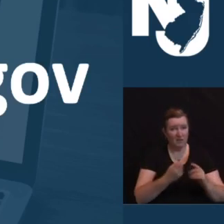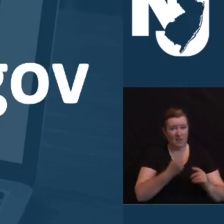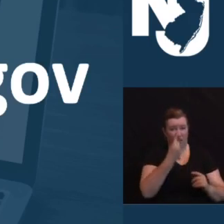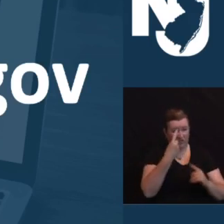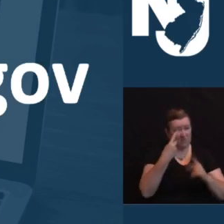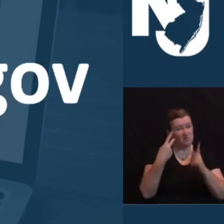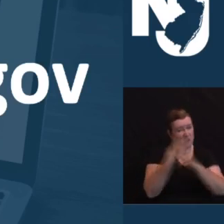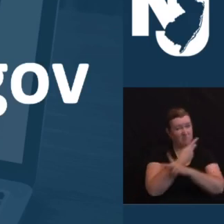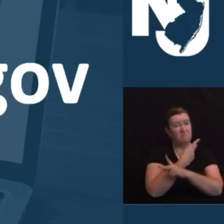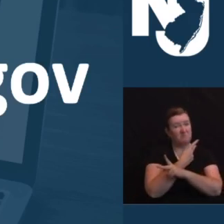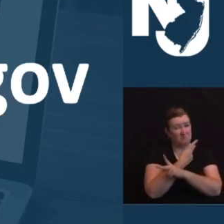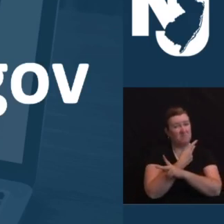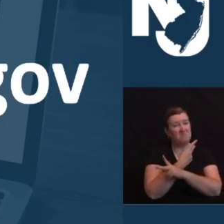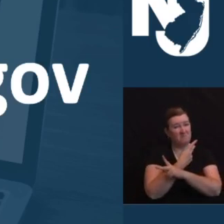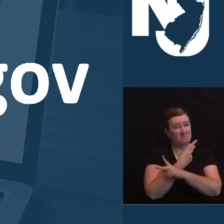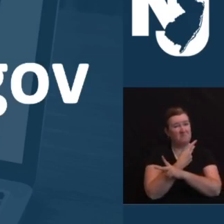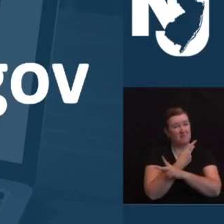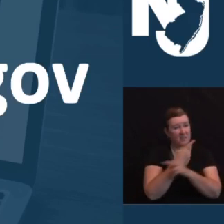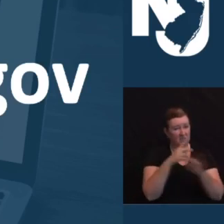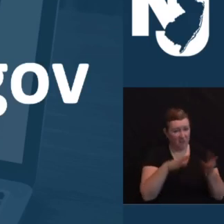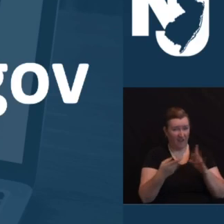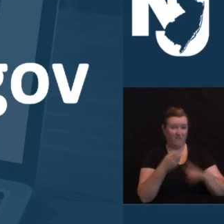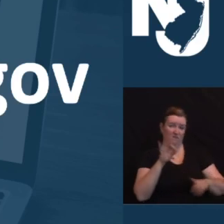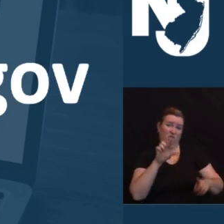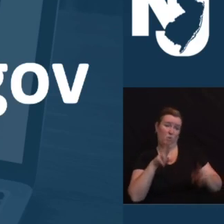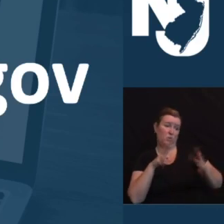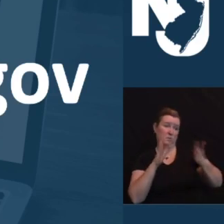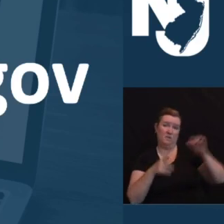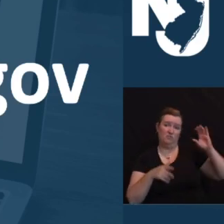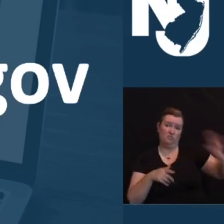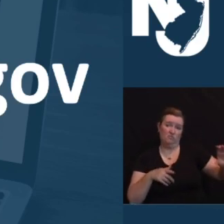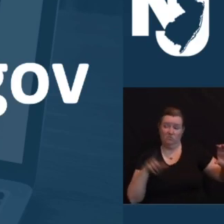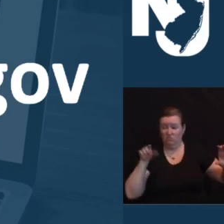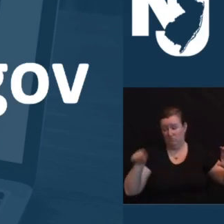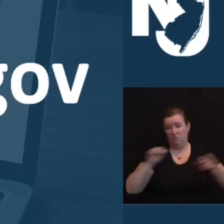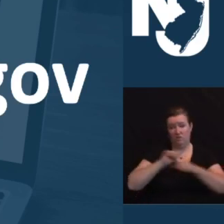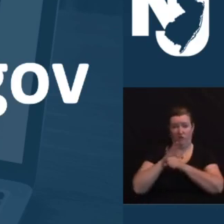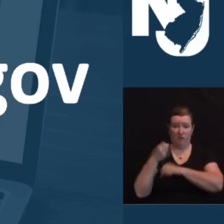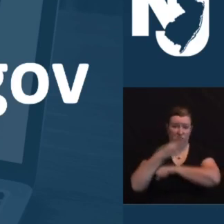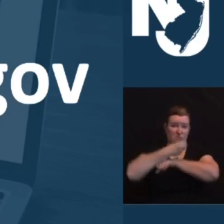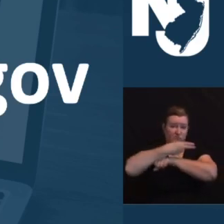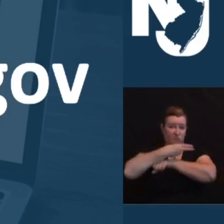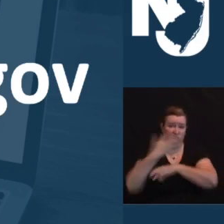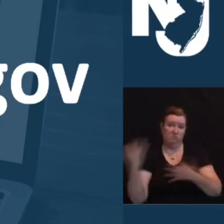of residents who died from flu-related complications in the entirety of the